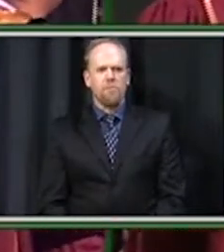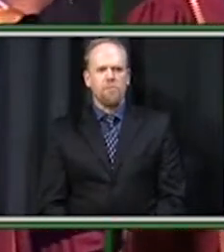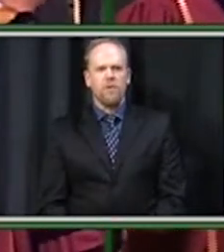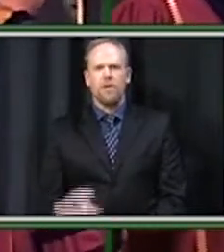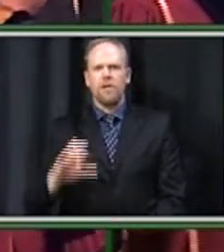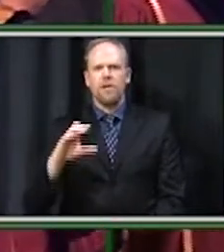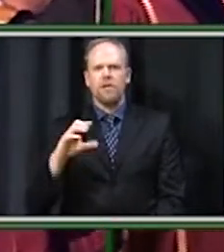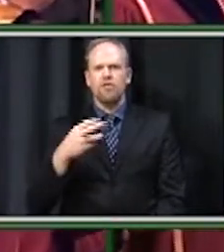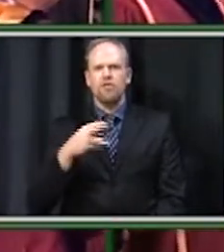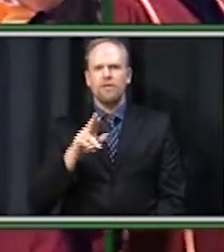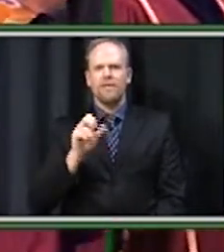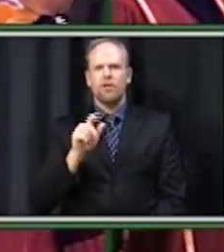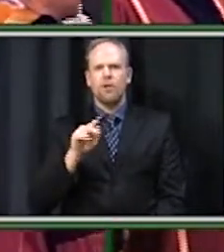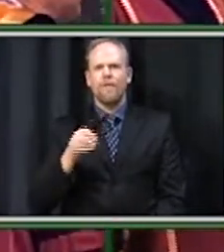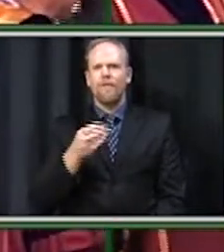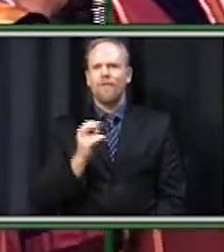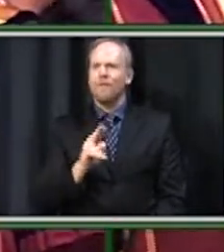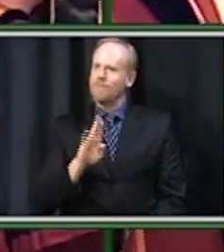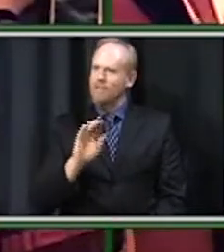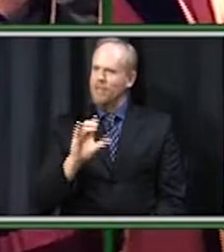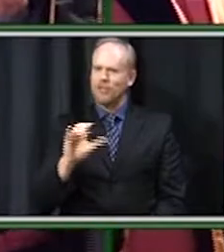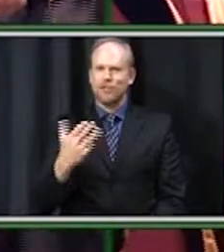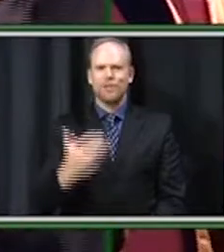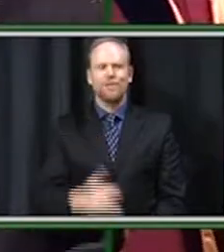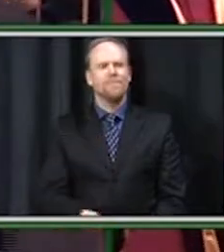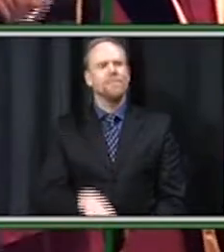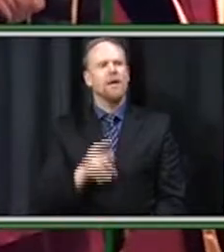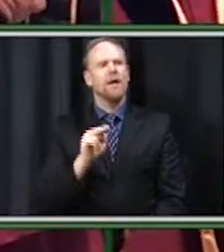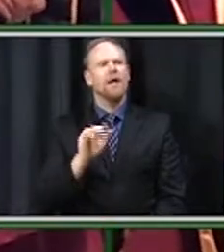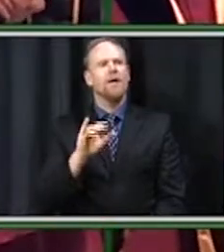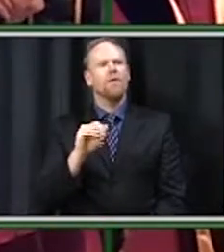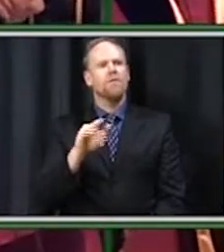Christopher Beck. Nicole Toms.